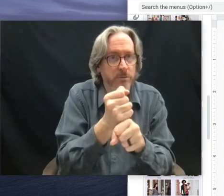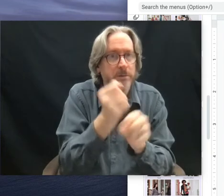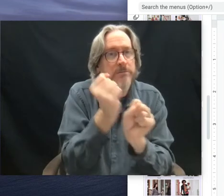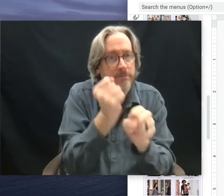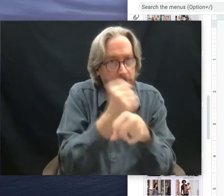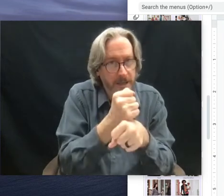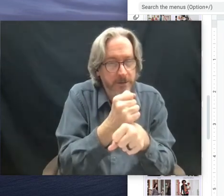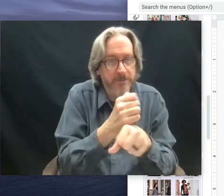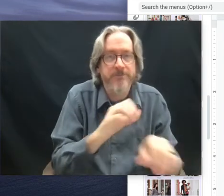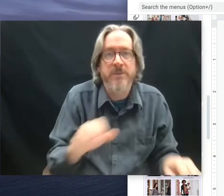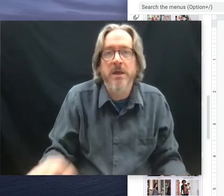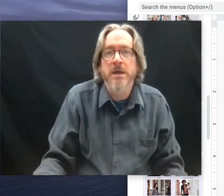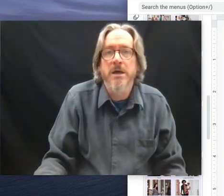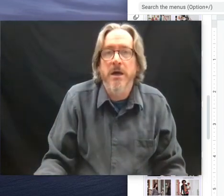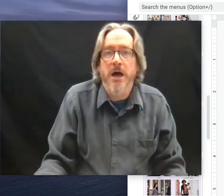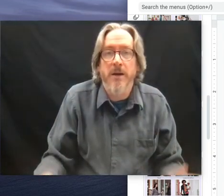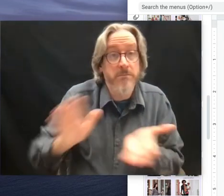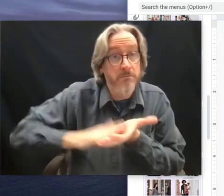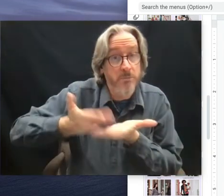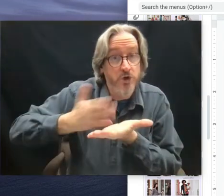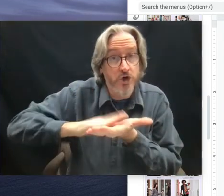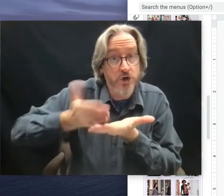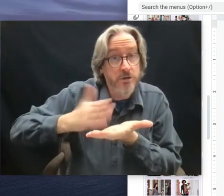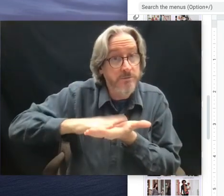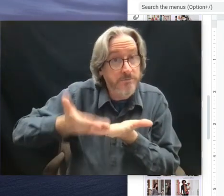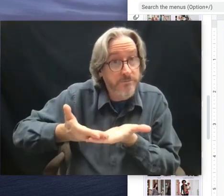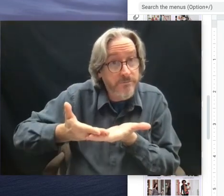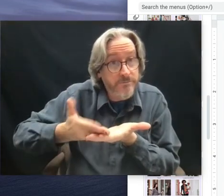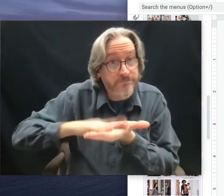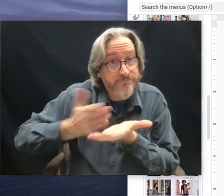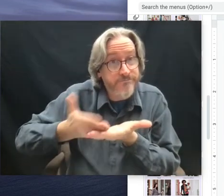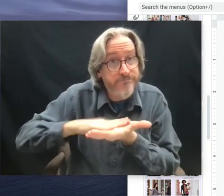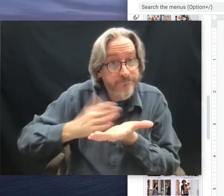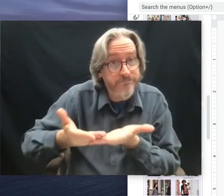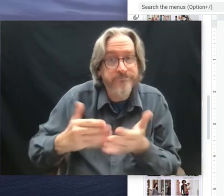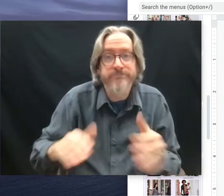work, but make. Cook.